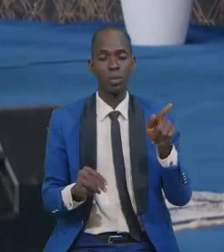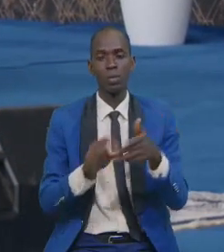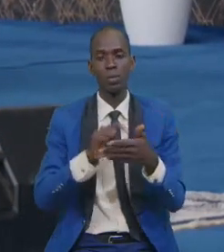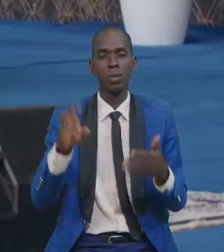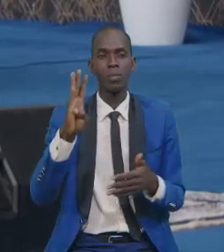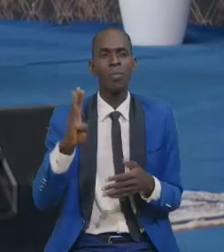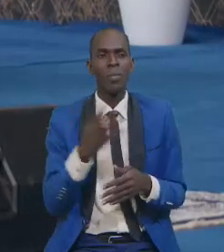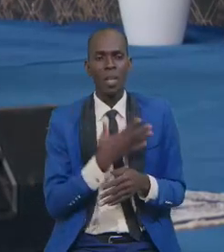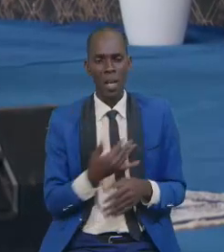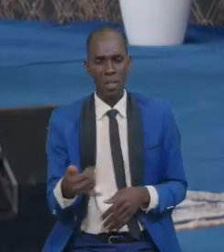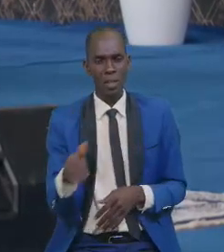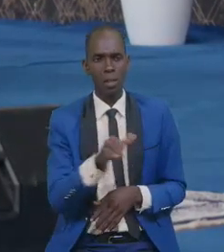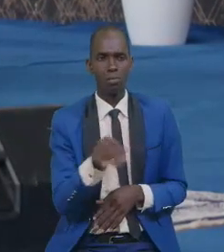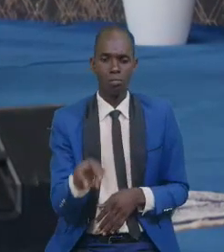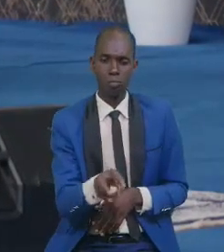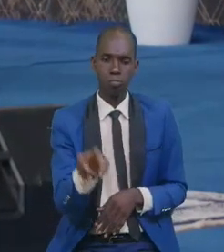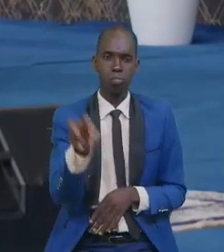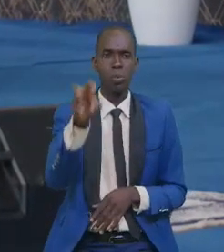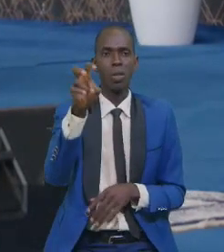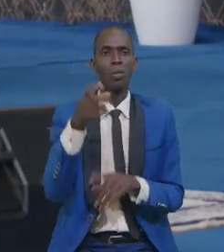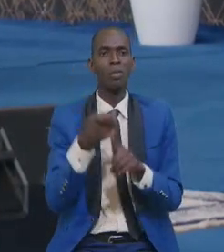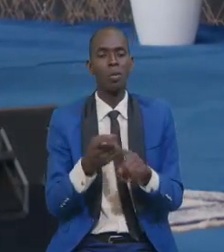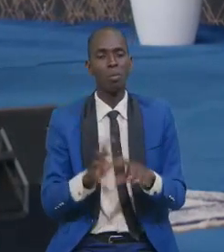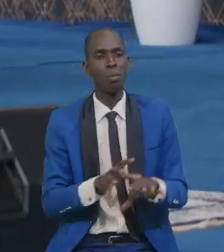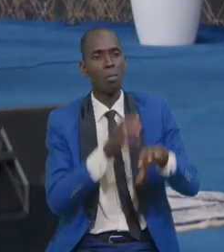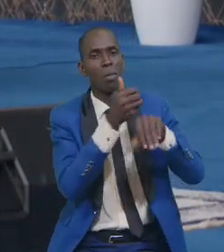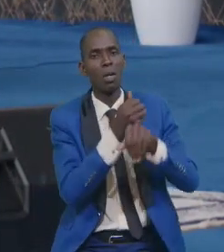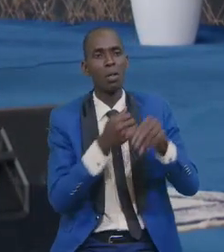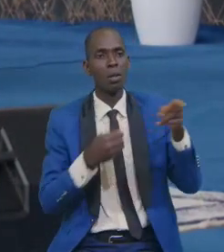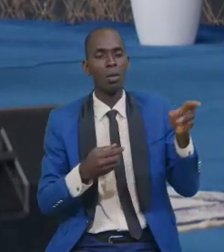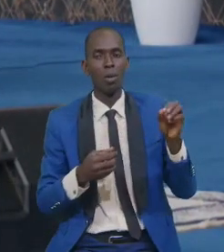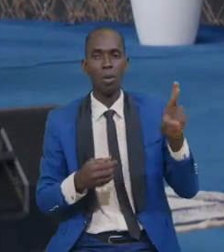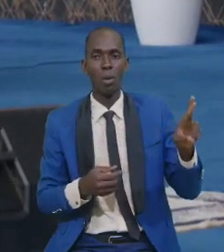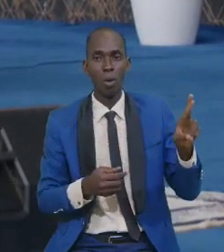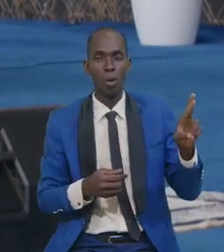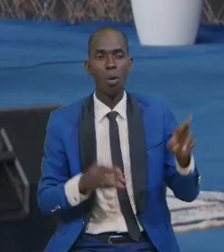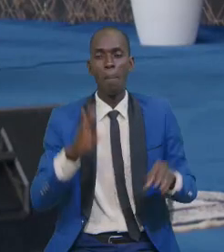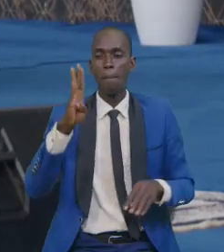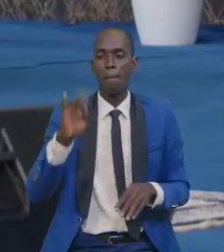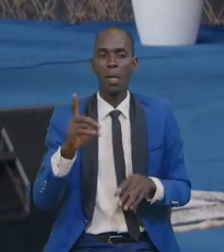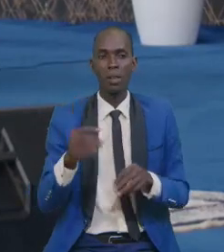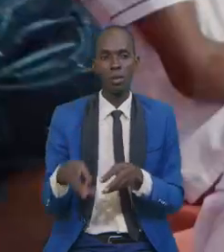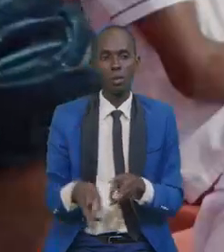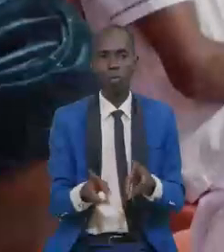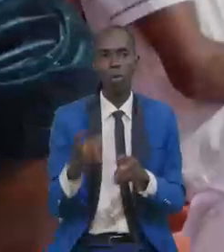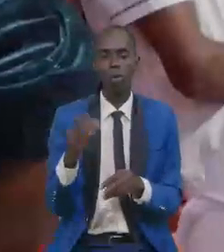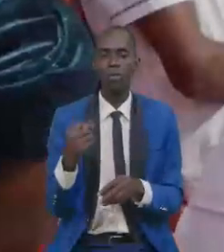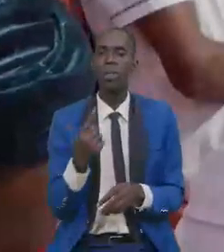the mount for by the way of the Red